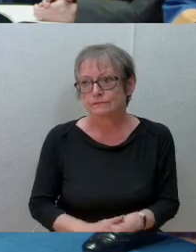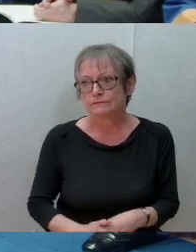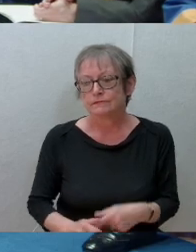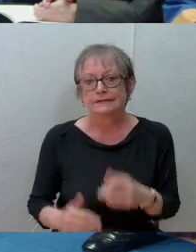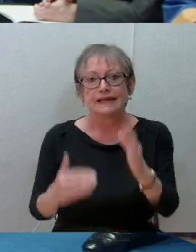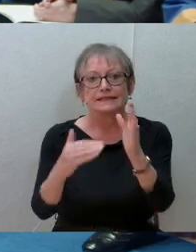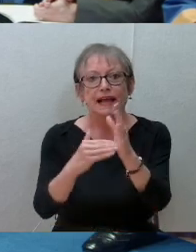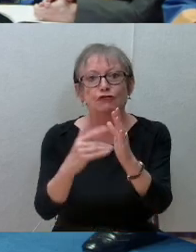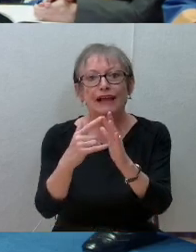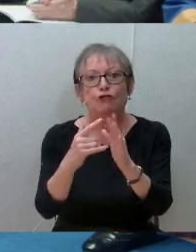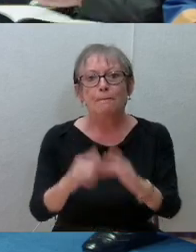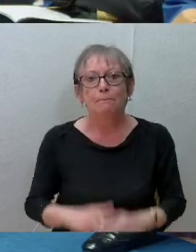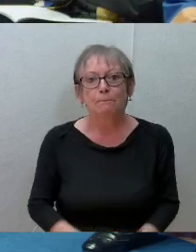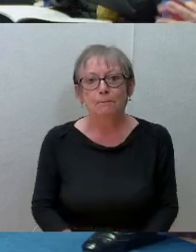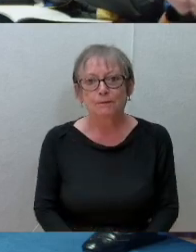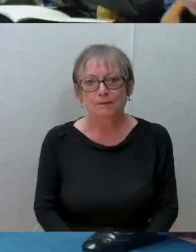Zachary Ingram.